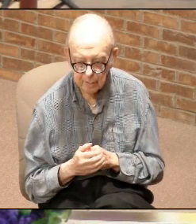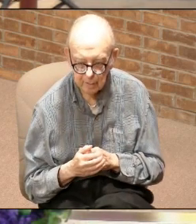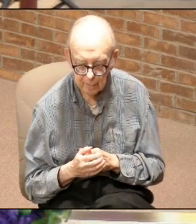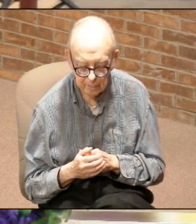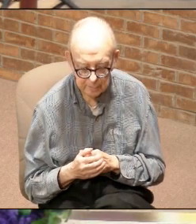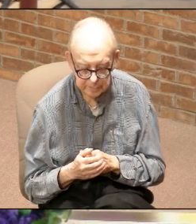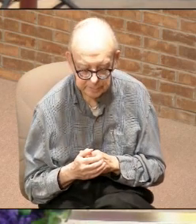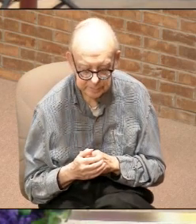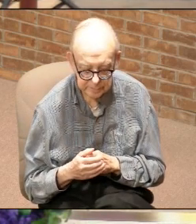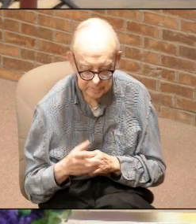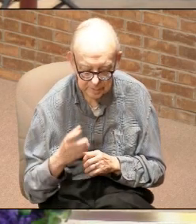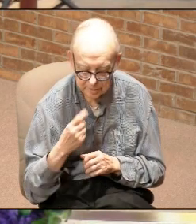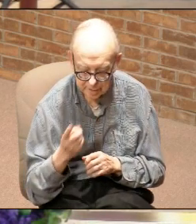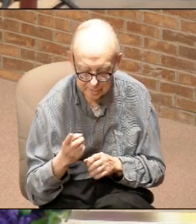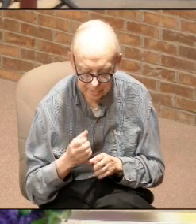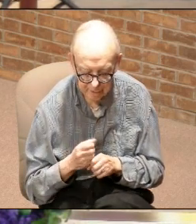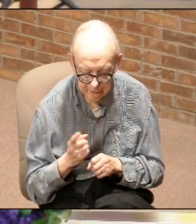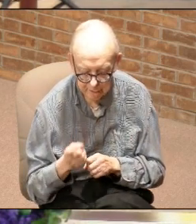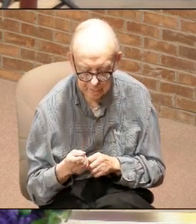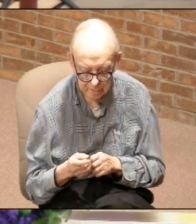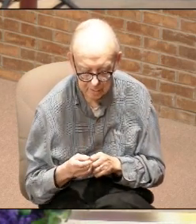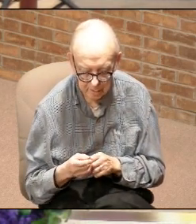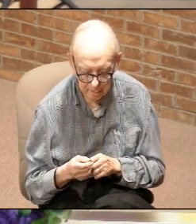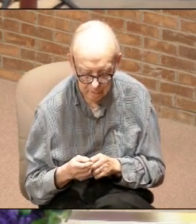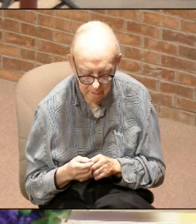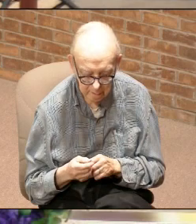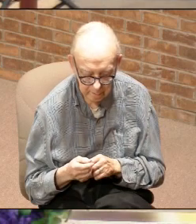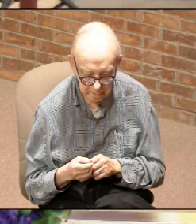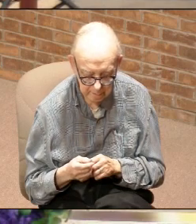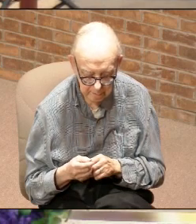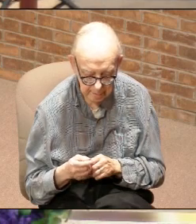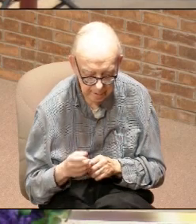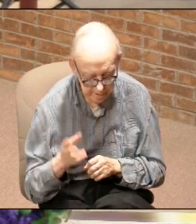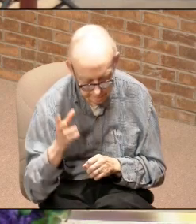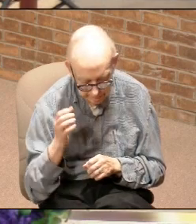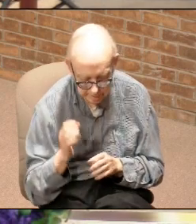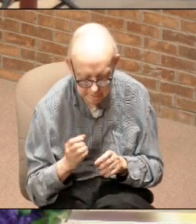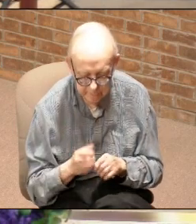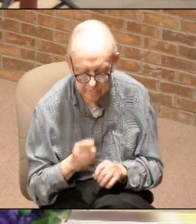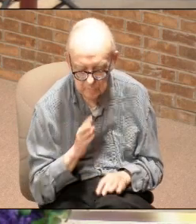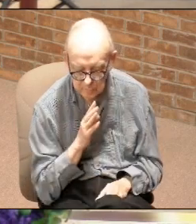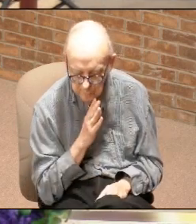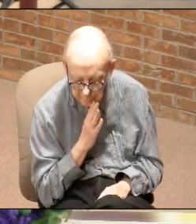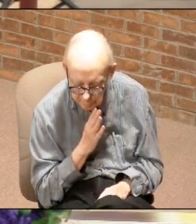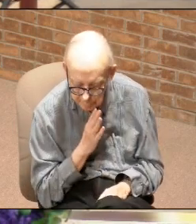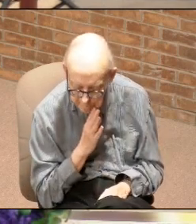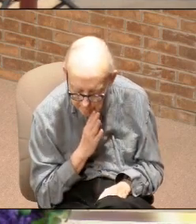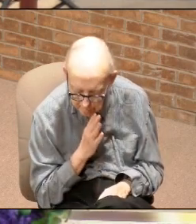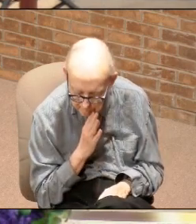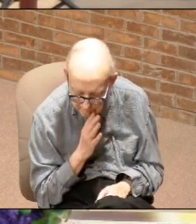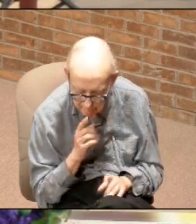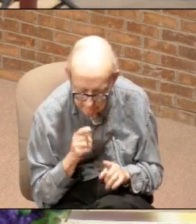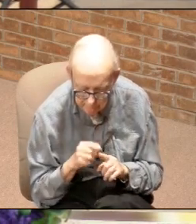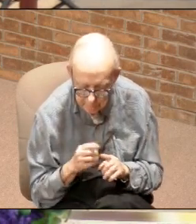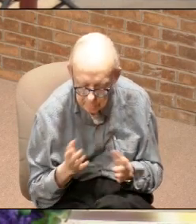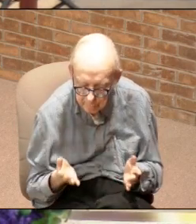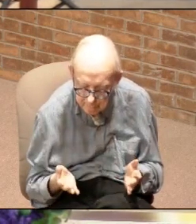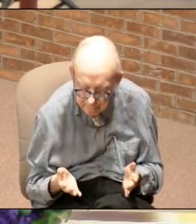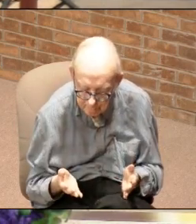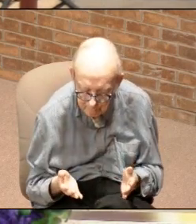i got you and then he just keeps whispering and whispering until what